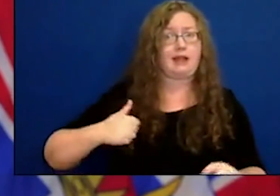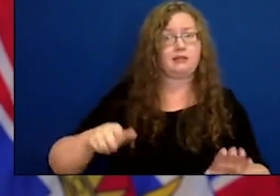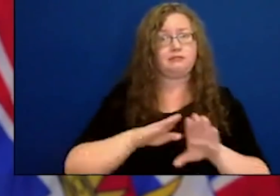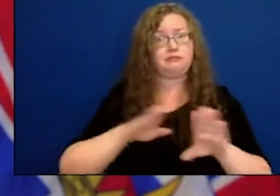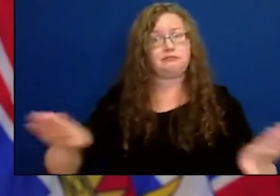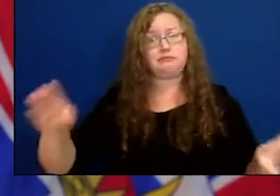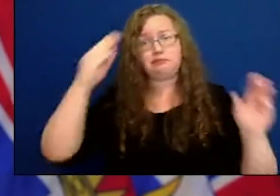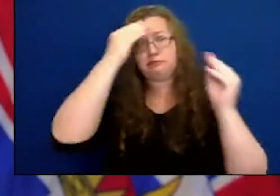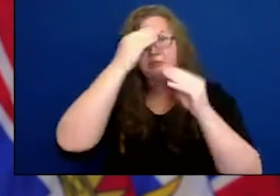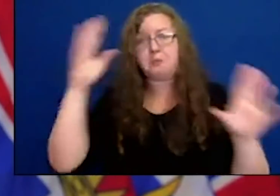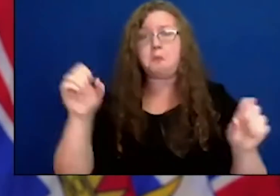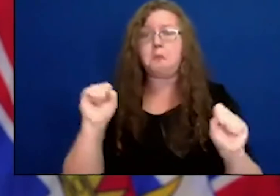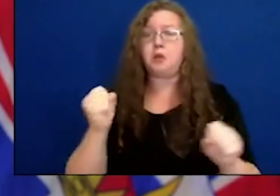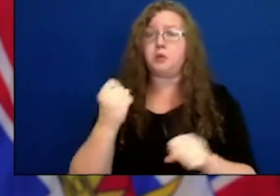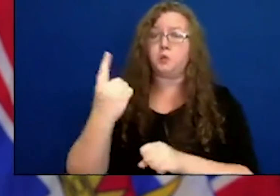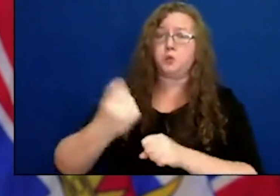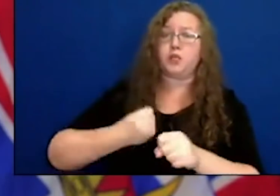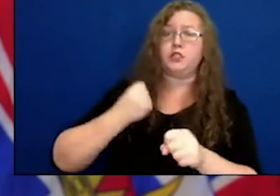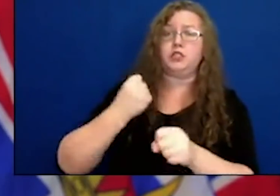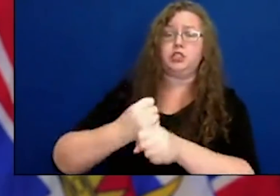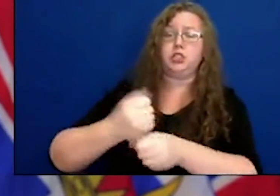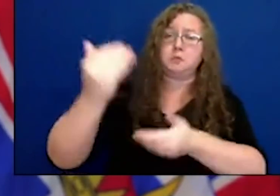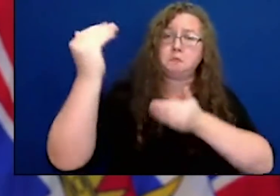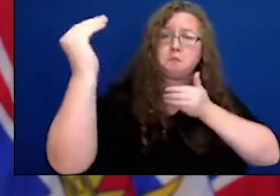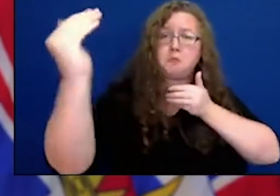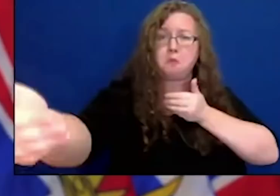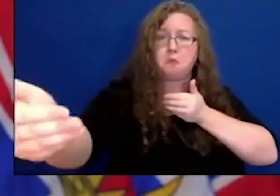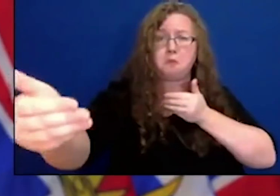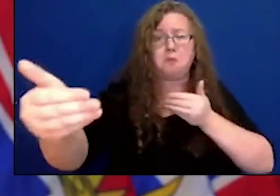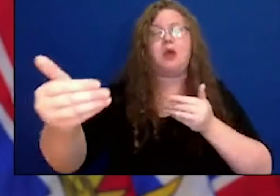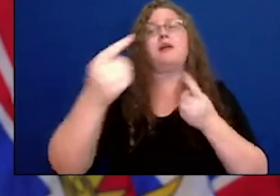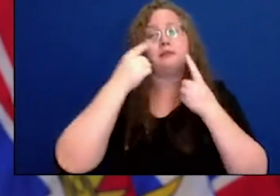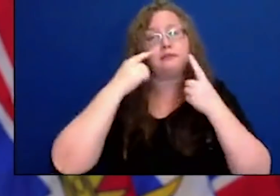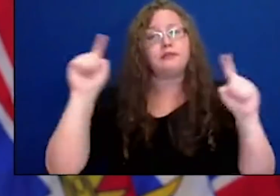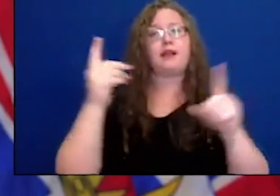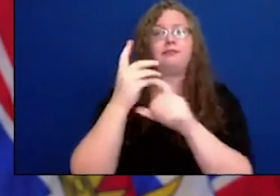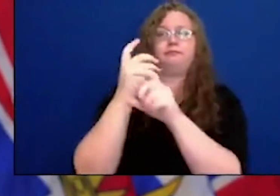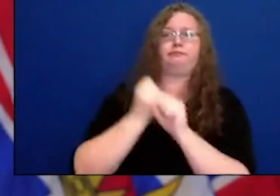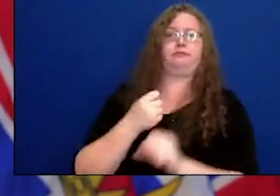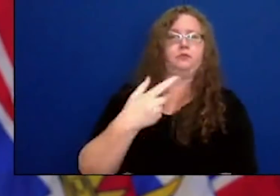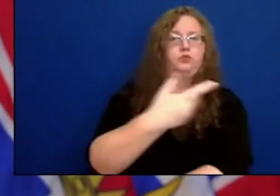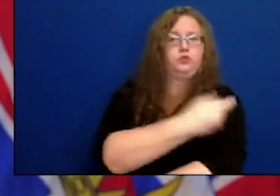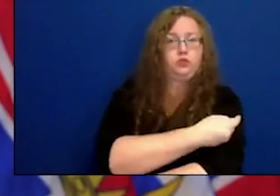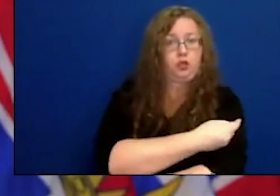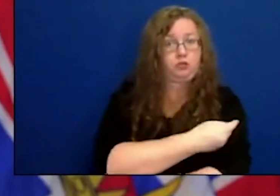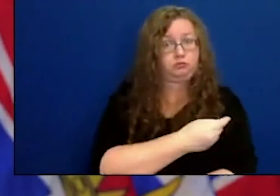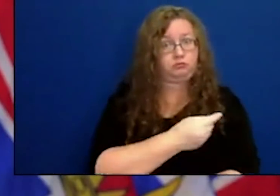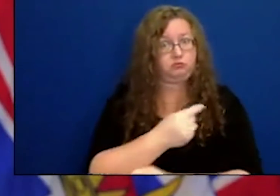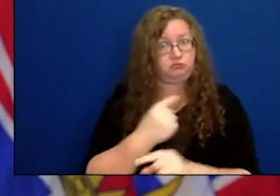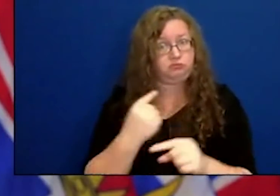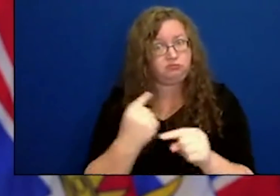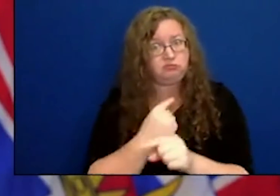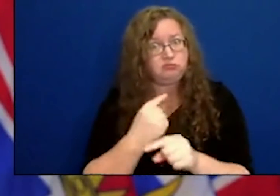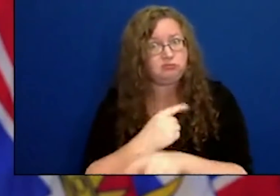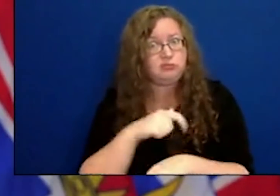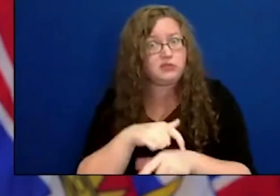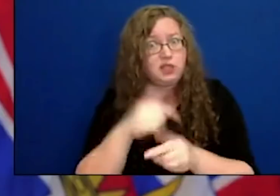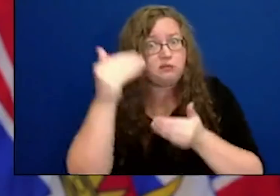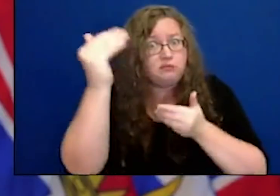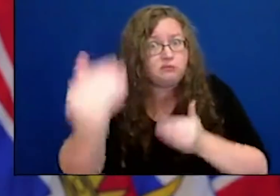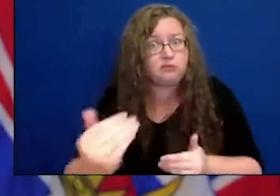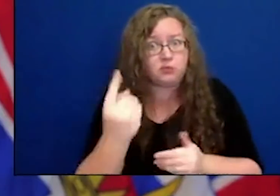think that's a reasonable timeline for most people to expect when they may be vaccinated who are